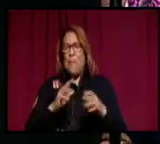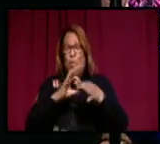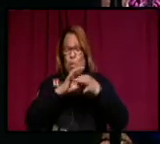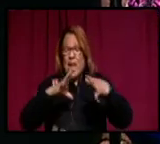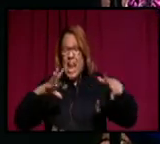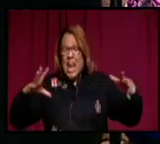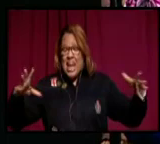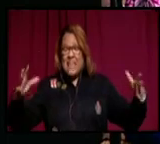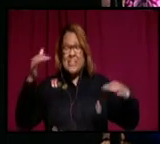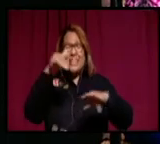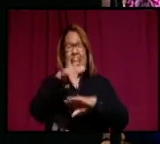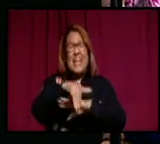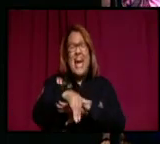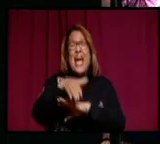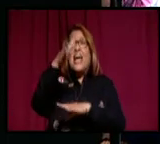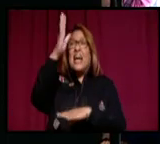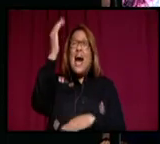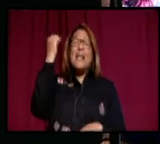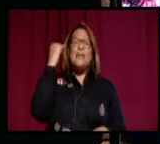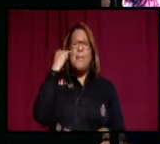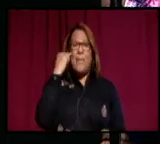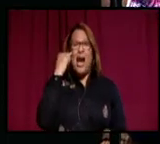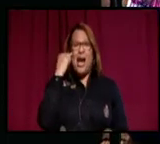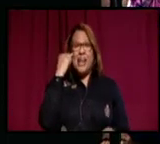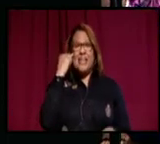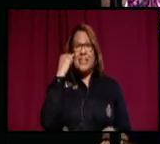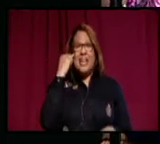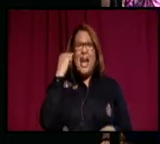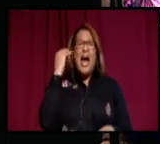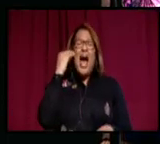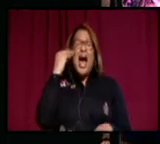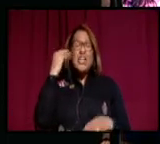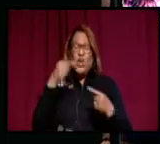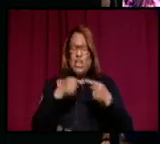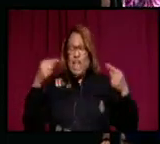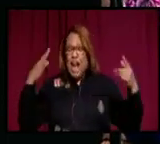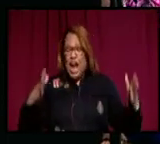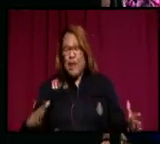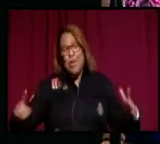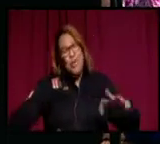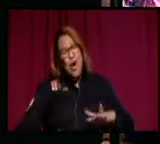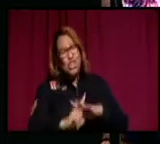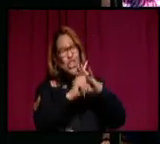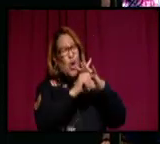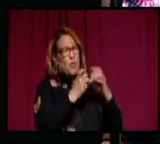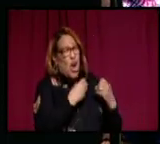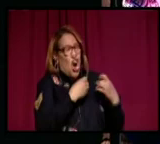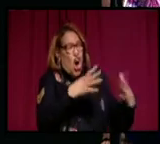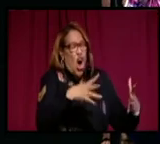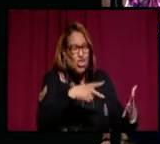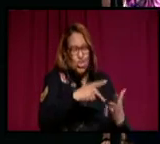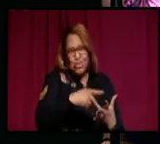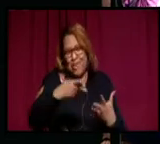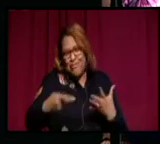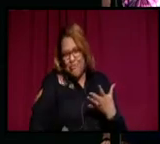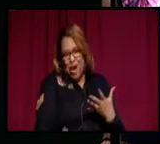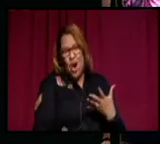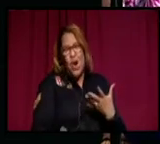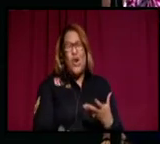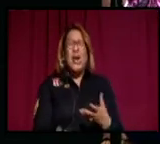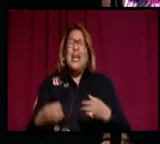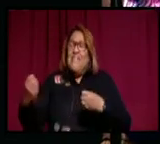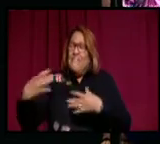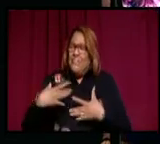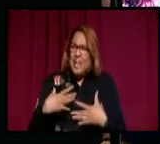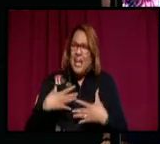tonight the mind of Christ. And I know that the enemy would come to cause your mind to race and cause you to wonder and cause you to